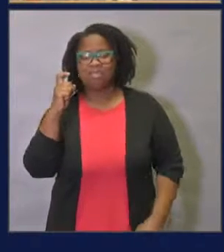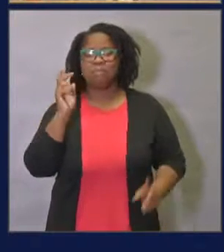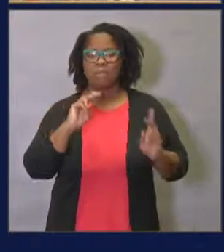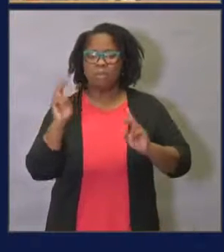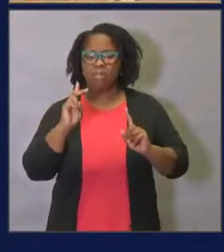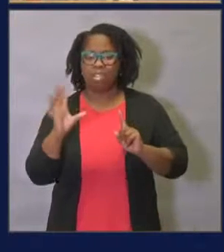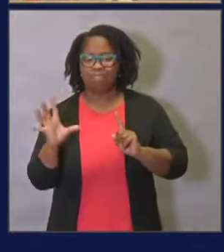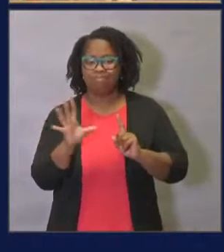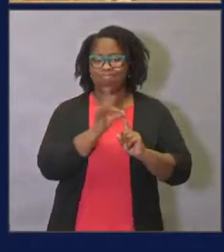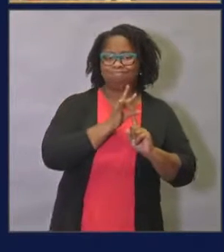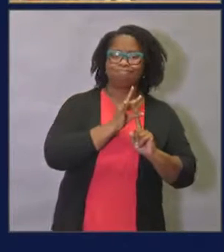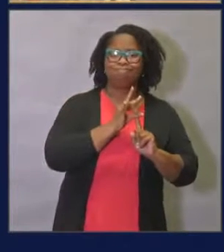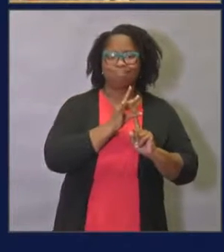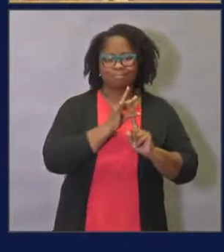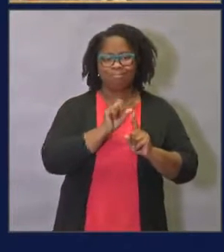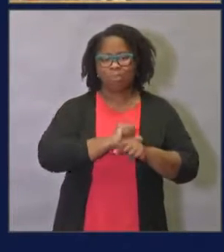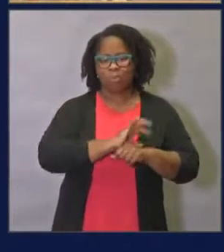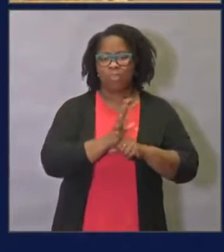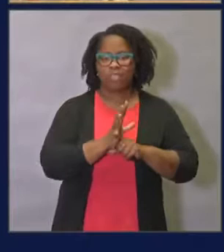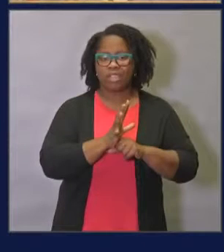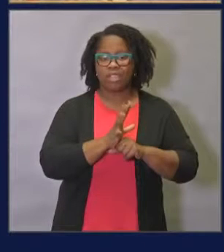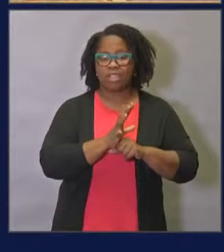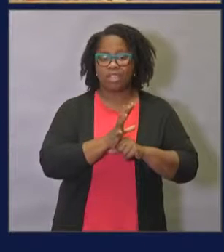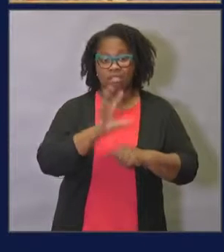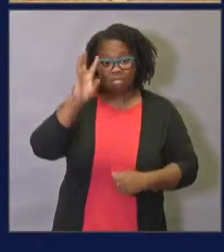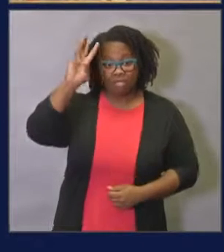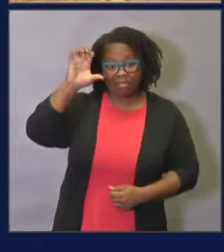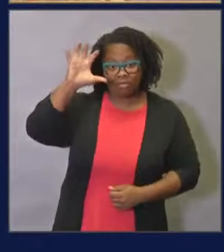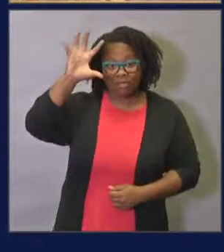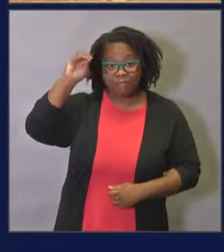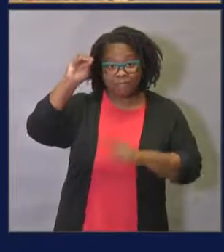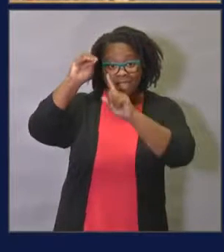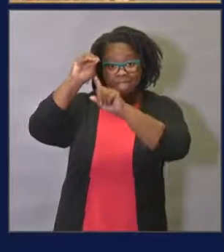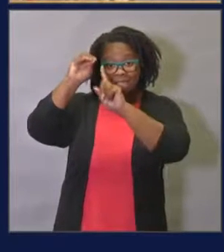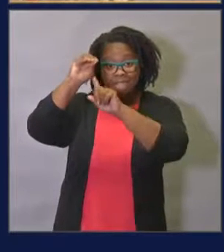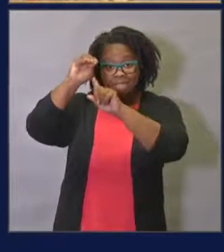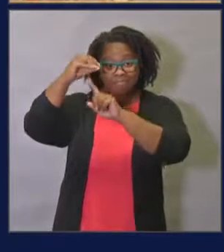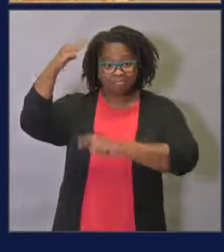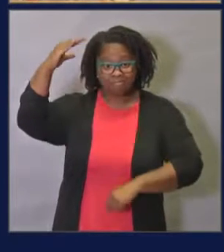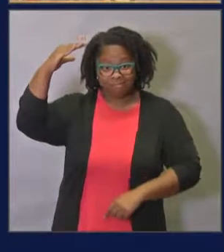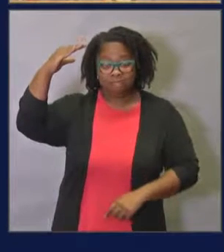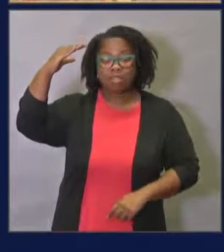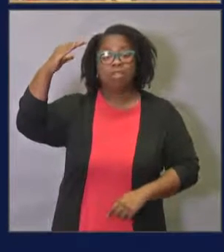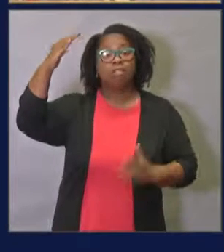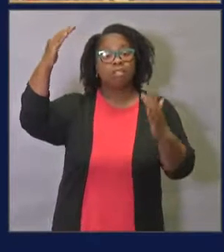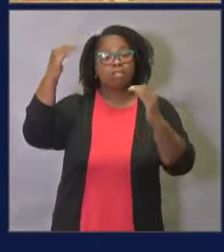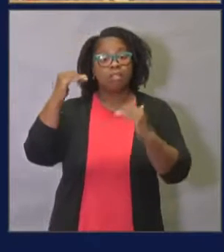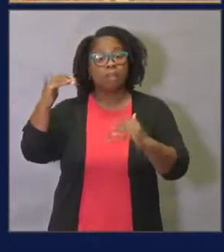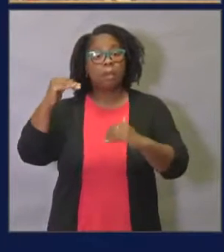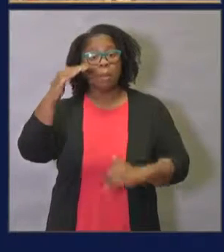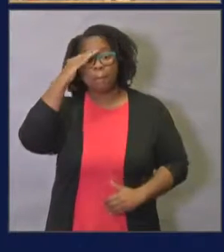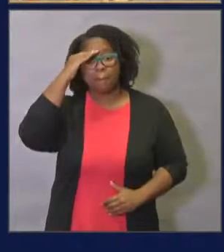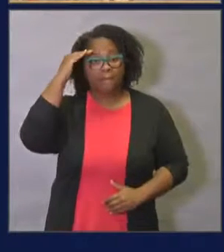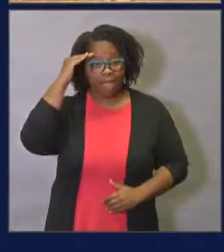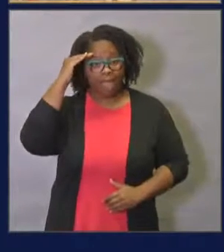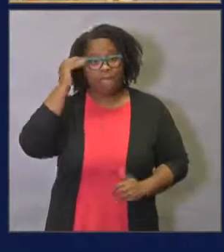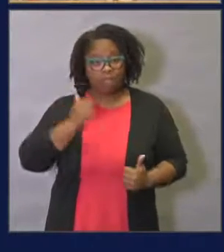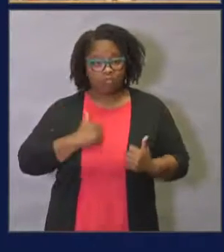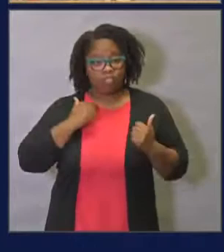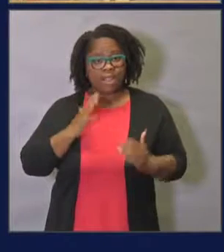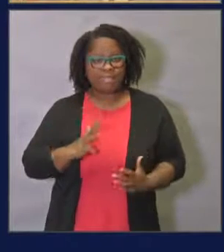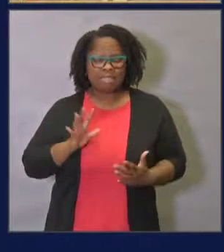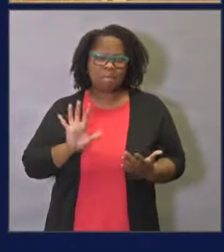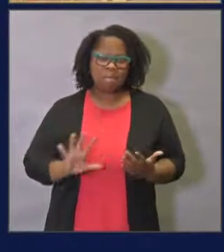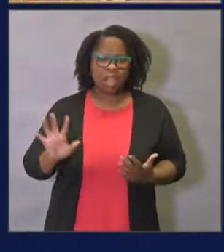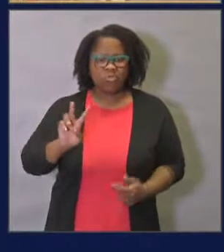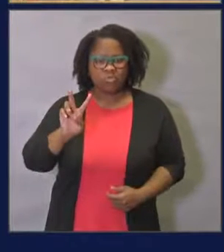people. This is more than 2 times the rate for Black residents, which are the group with the second highest case rate at